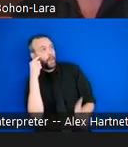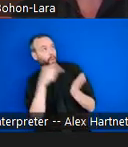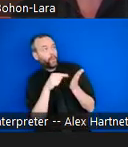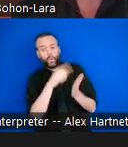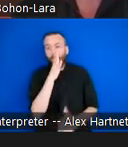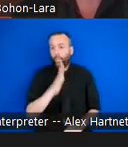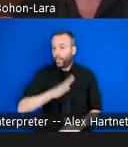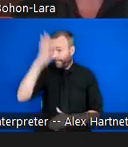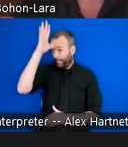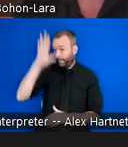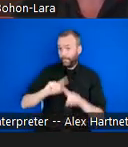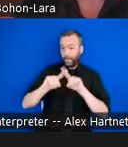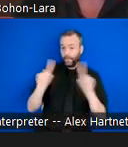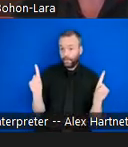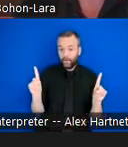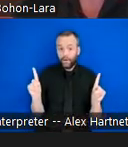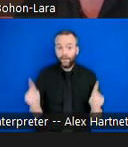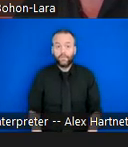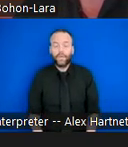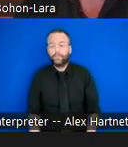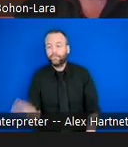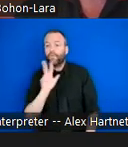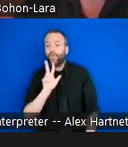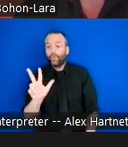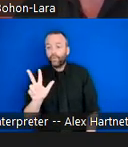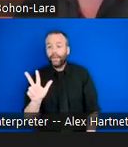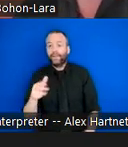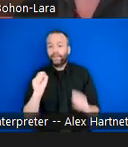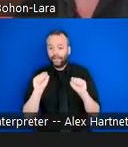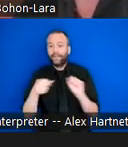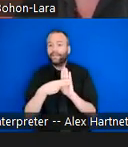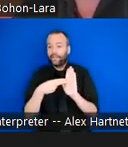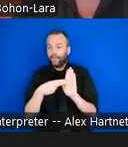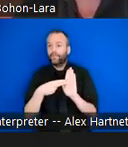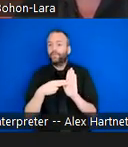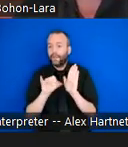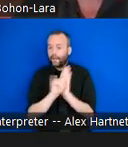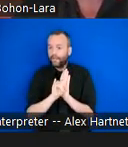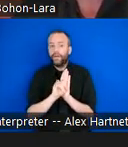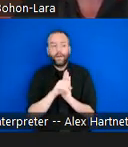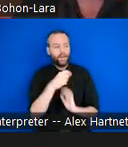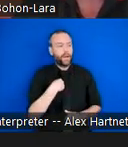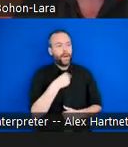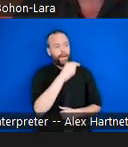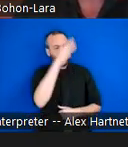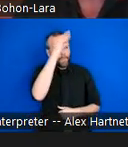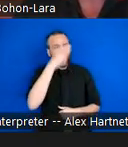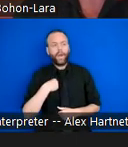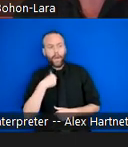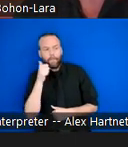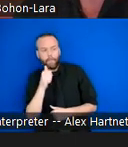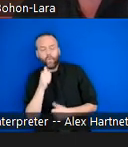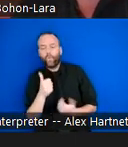can label themselves as a boy or a girl. By age 4, children typically have a stable sense of their gender